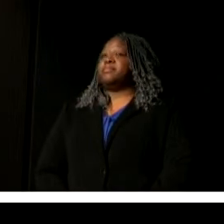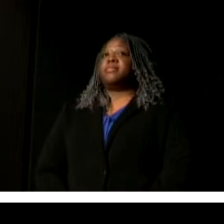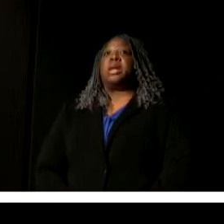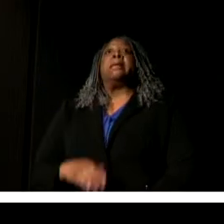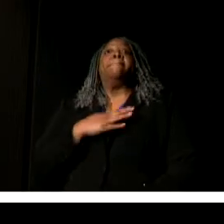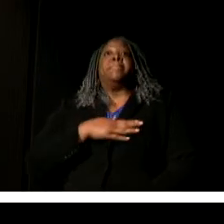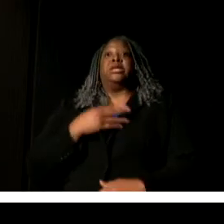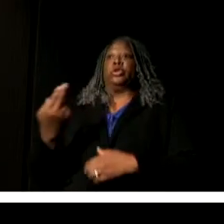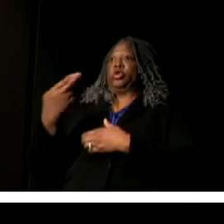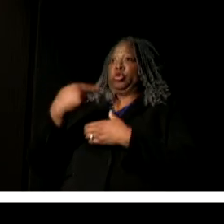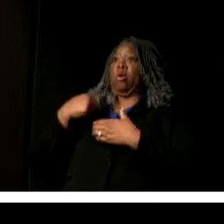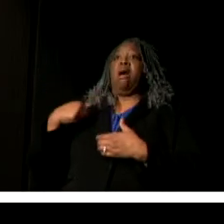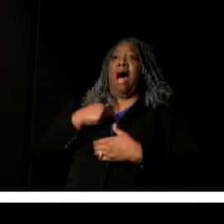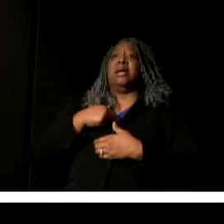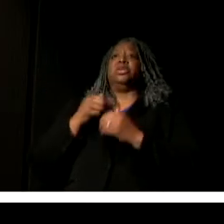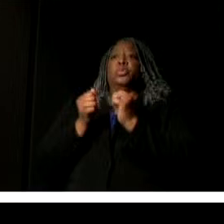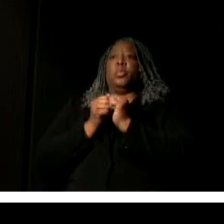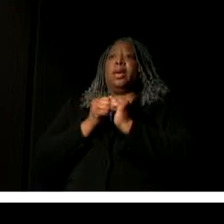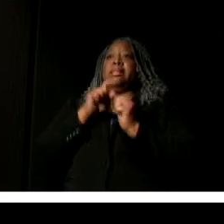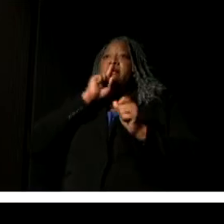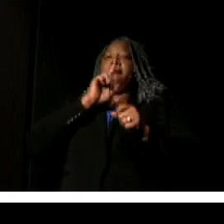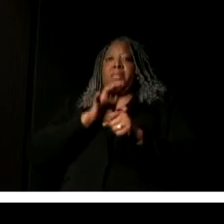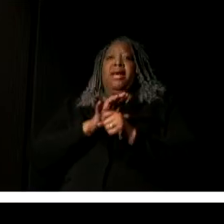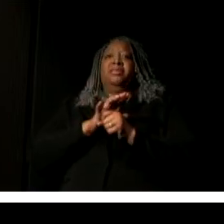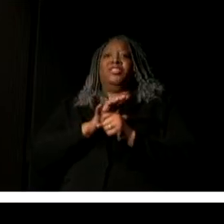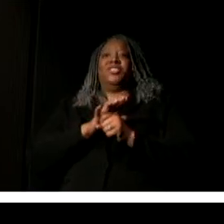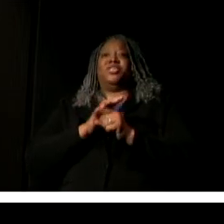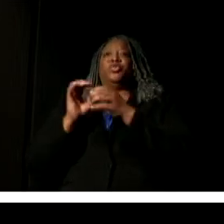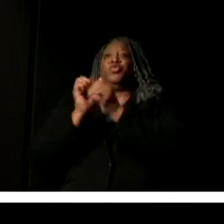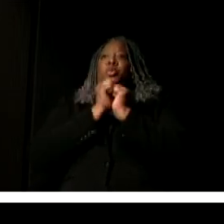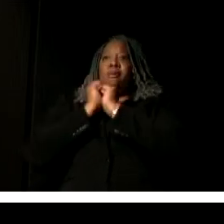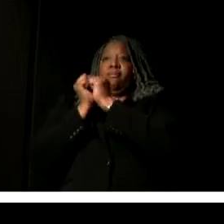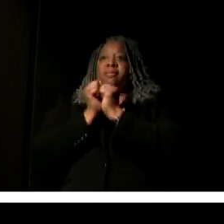Join us by reciting the pledge in unison.